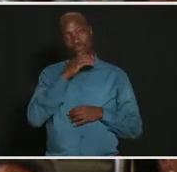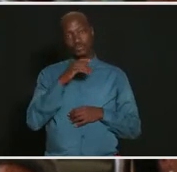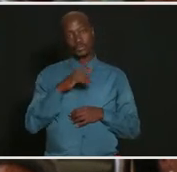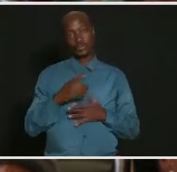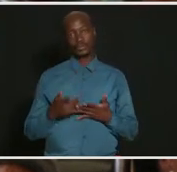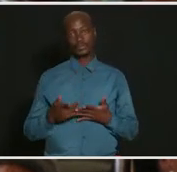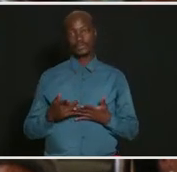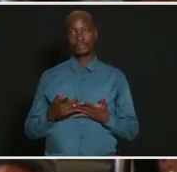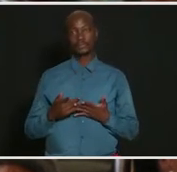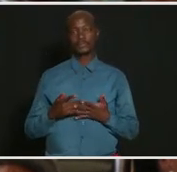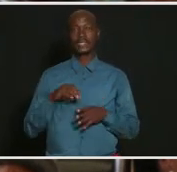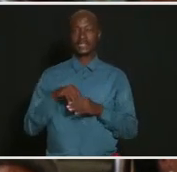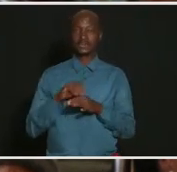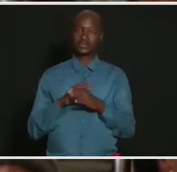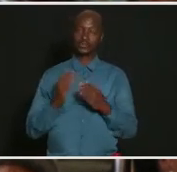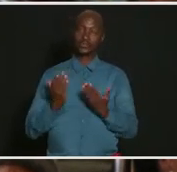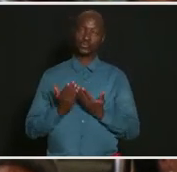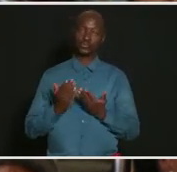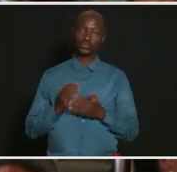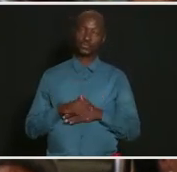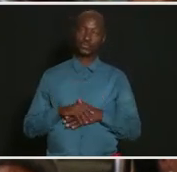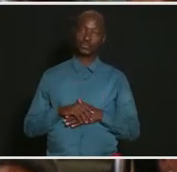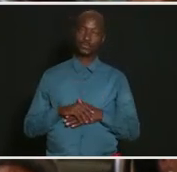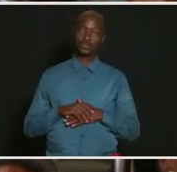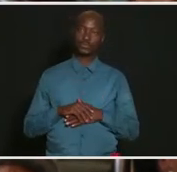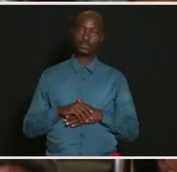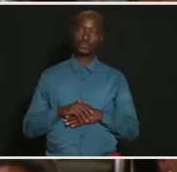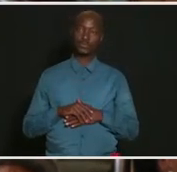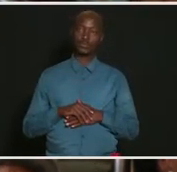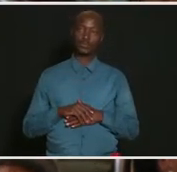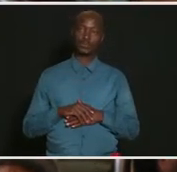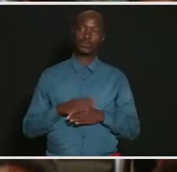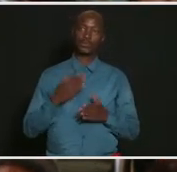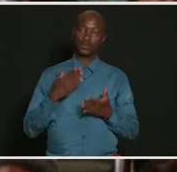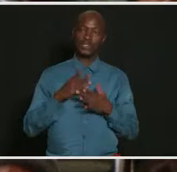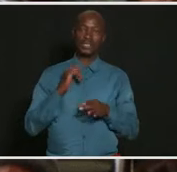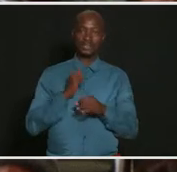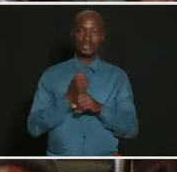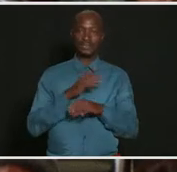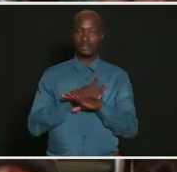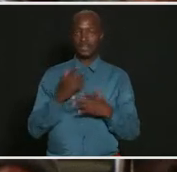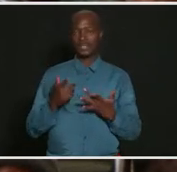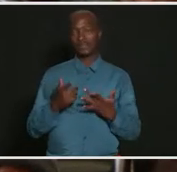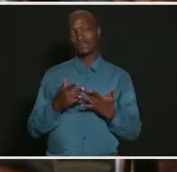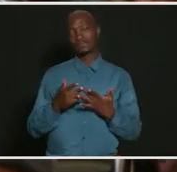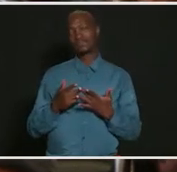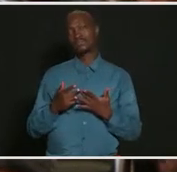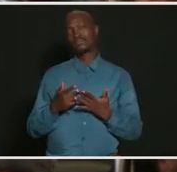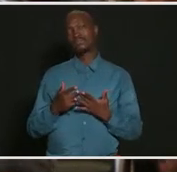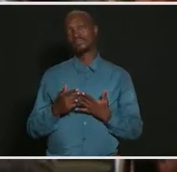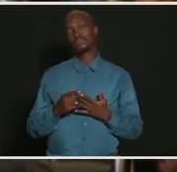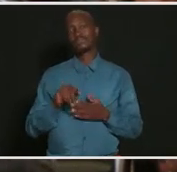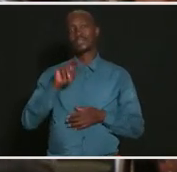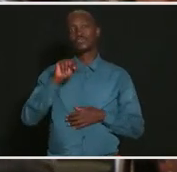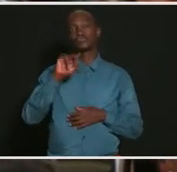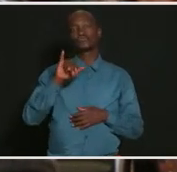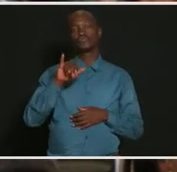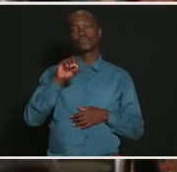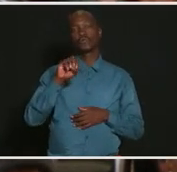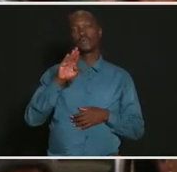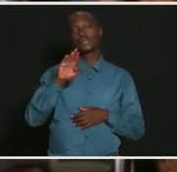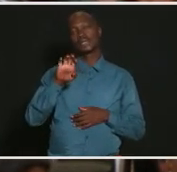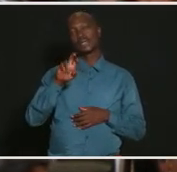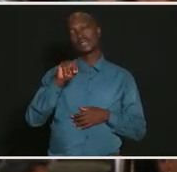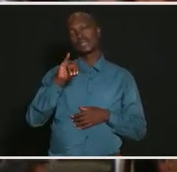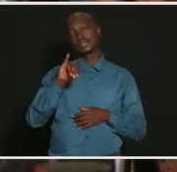like in schools we can make we can we can also make a reference like about newbeni Tavern in the Eastern Cape